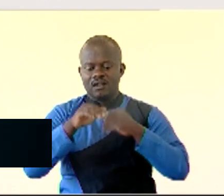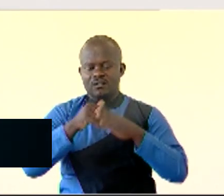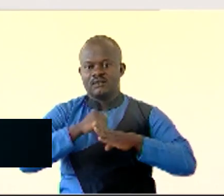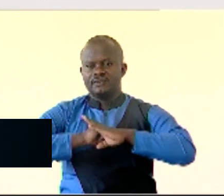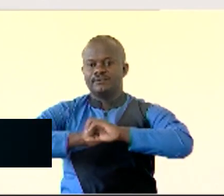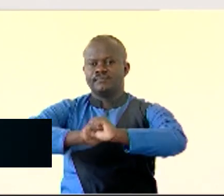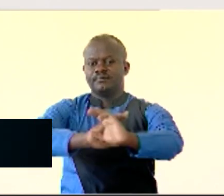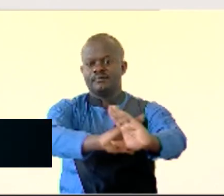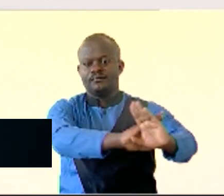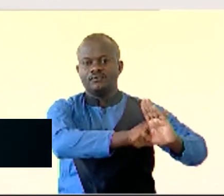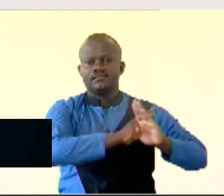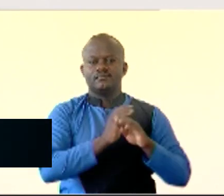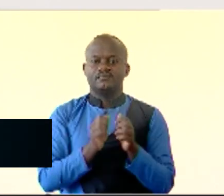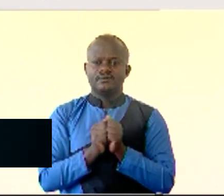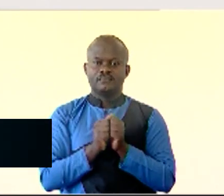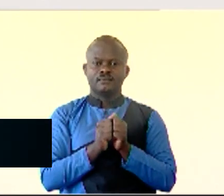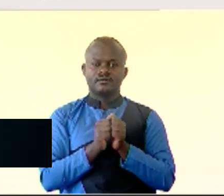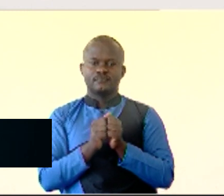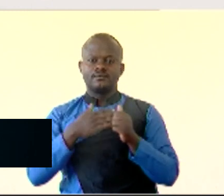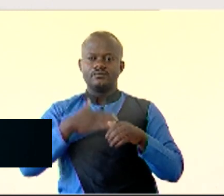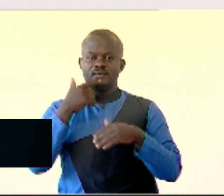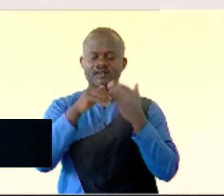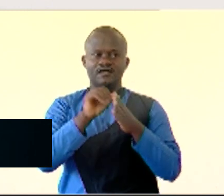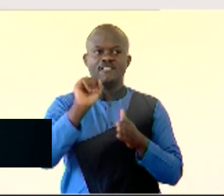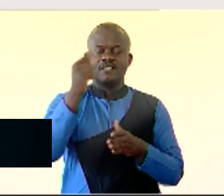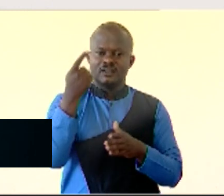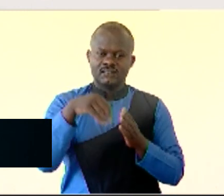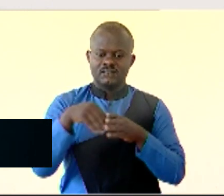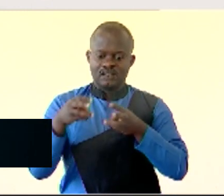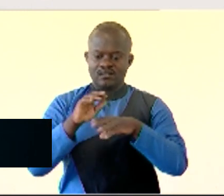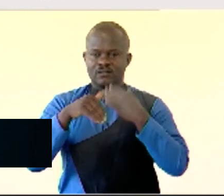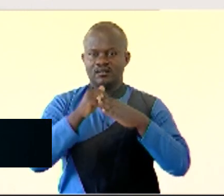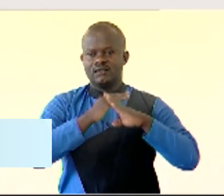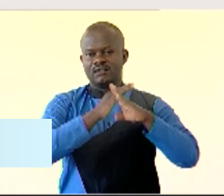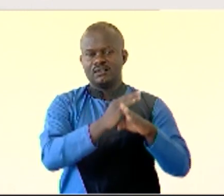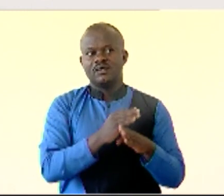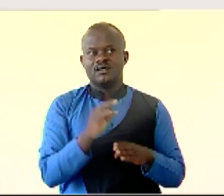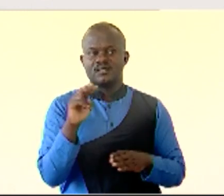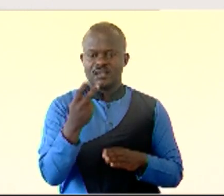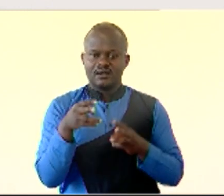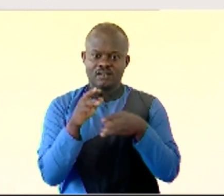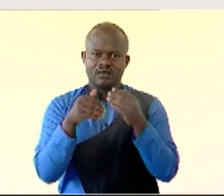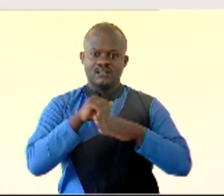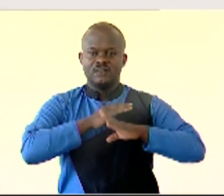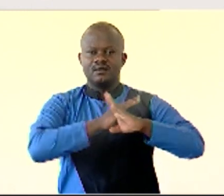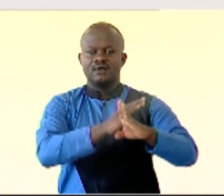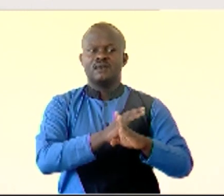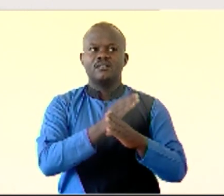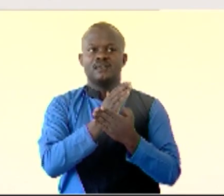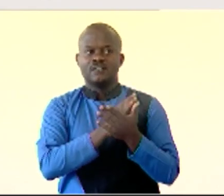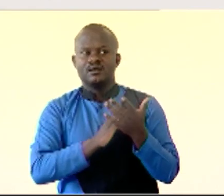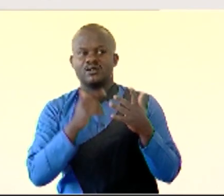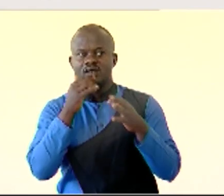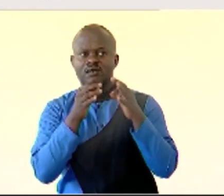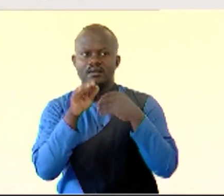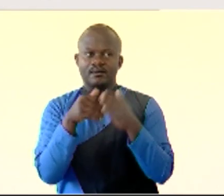what? I said there is first line of defense, second line of defense, and even in some books they mention about the